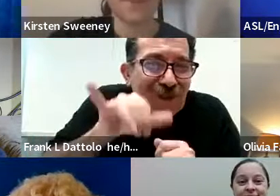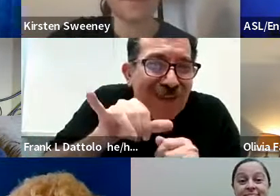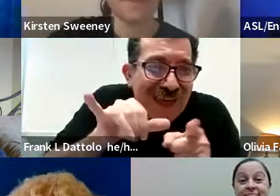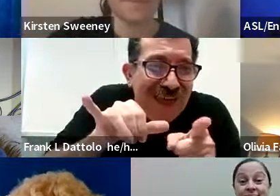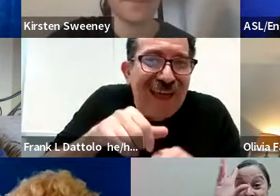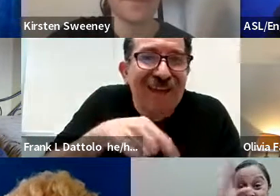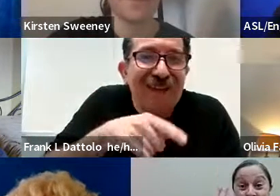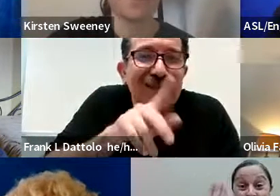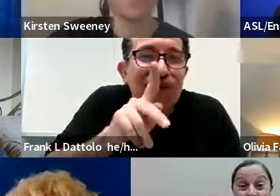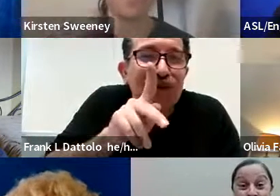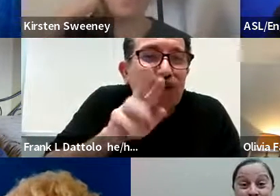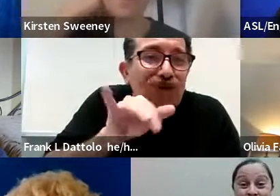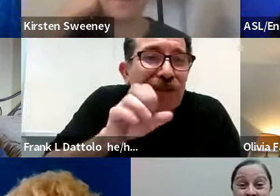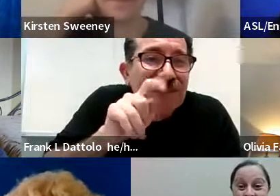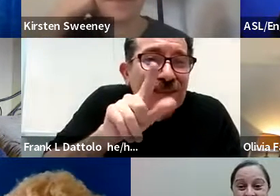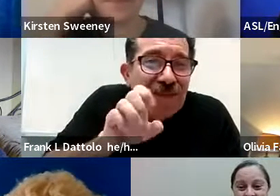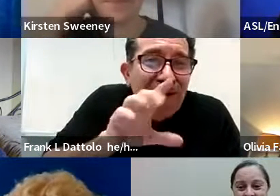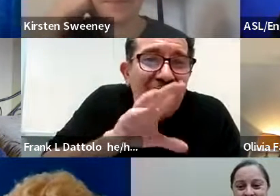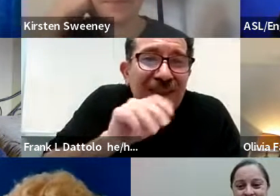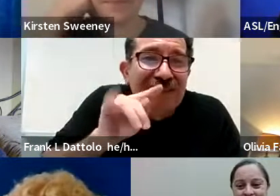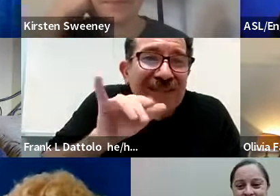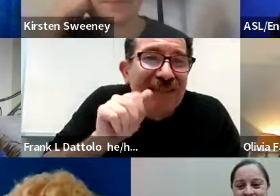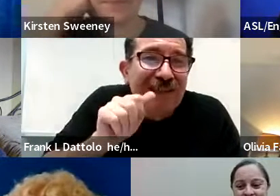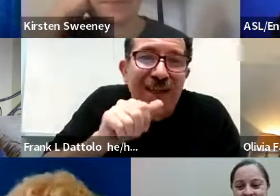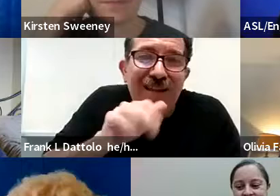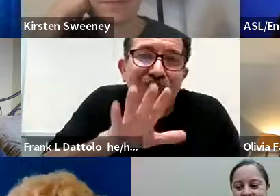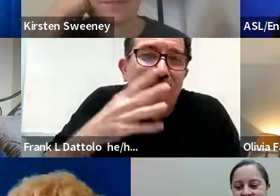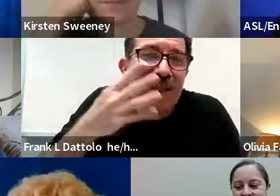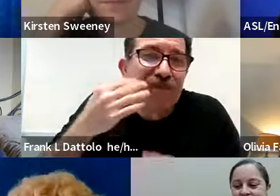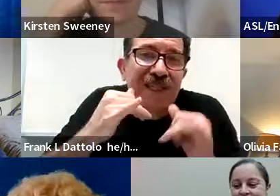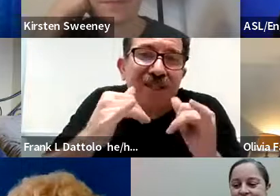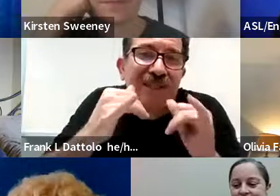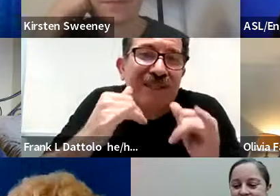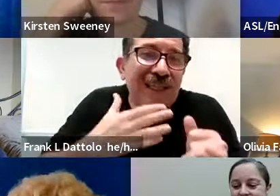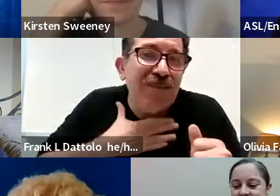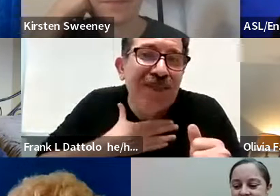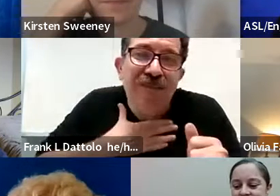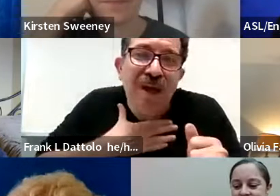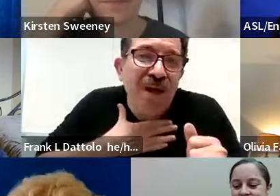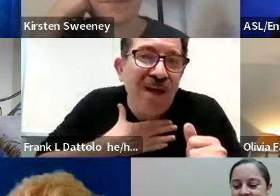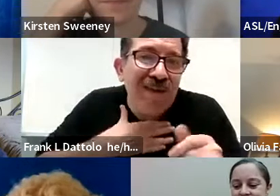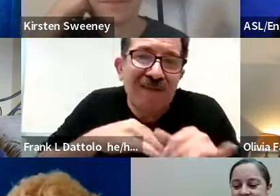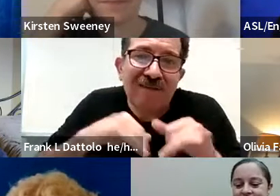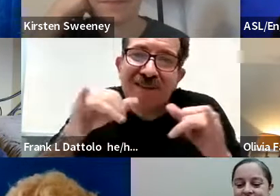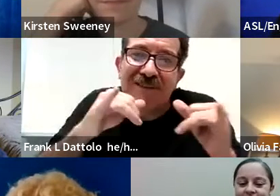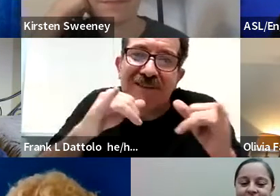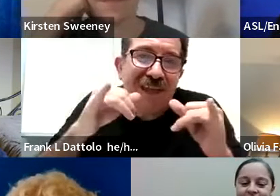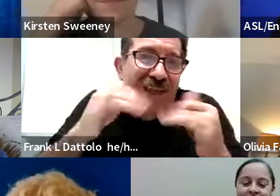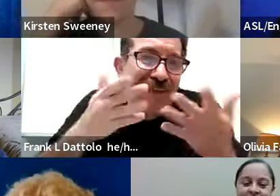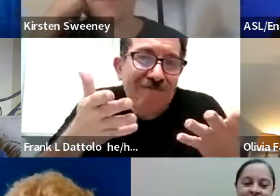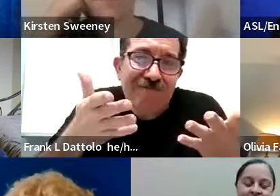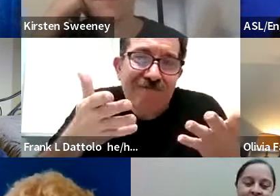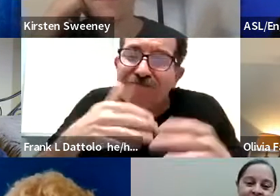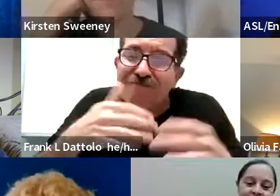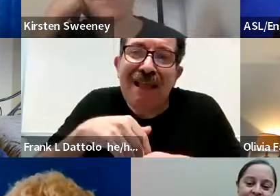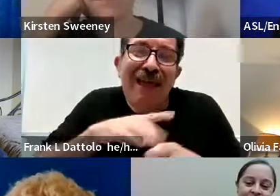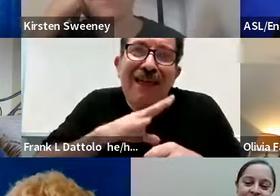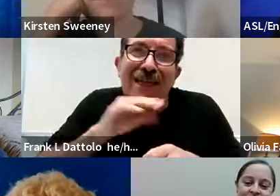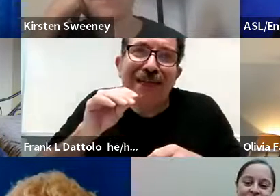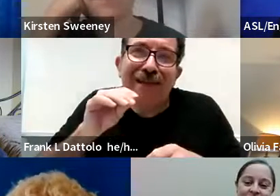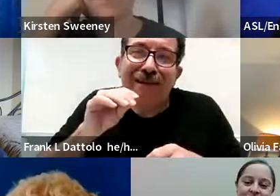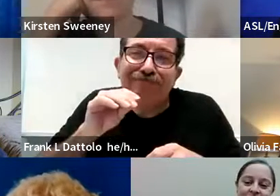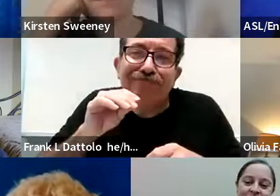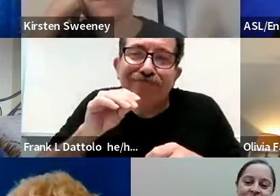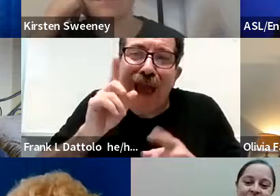Frank, go ahead. Yeah, I'd love to add to that, but what Krystal and Tina just said. My experience has been